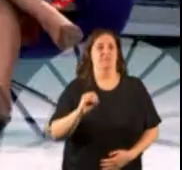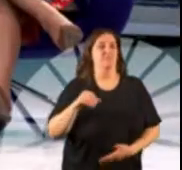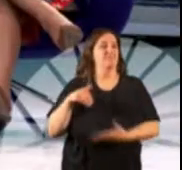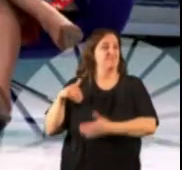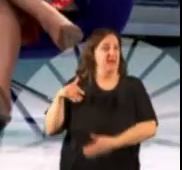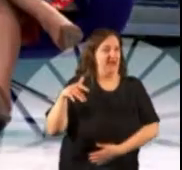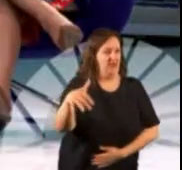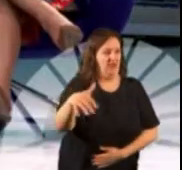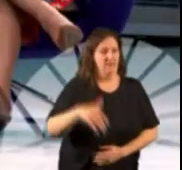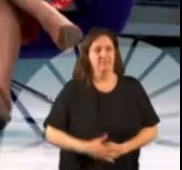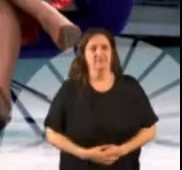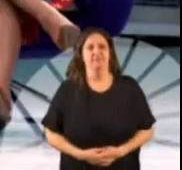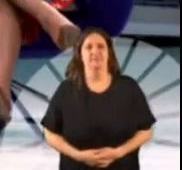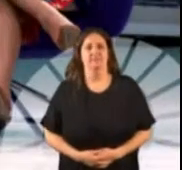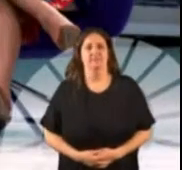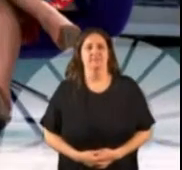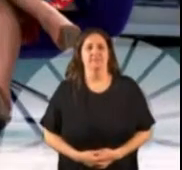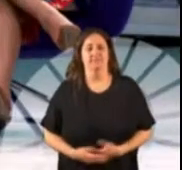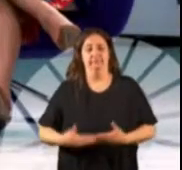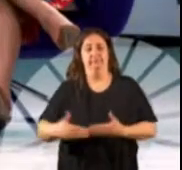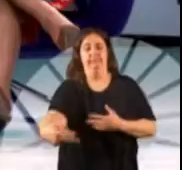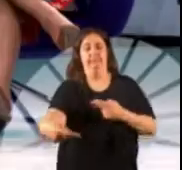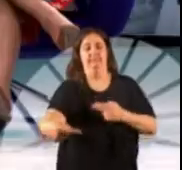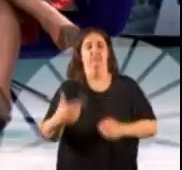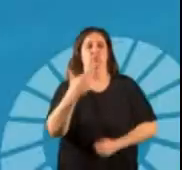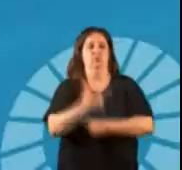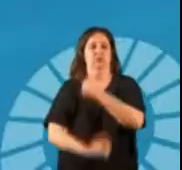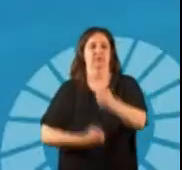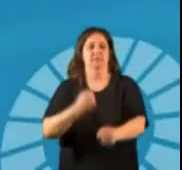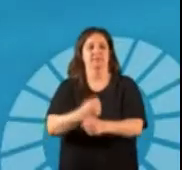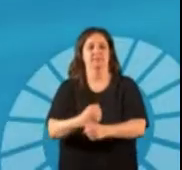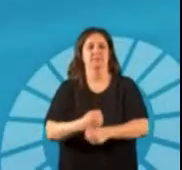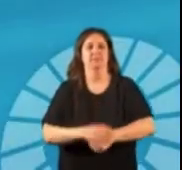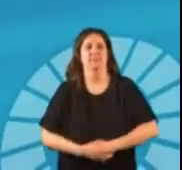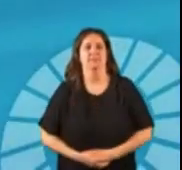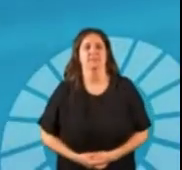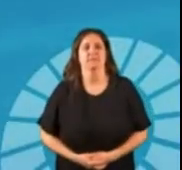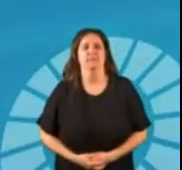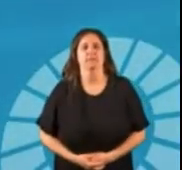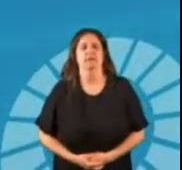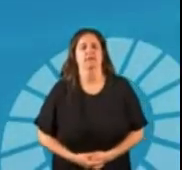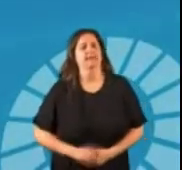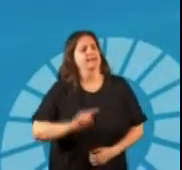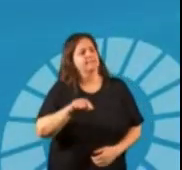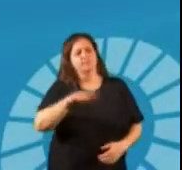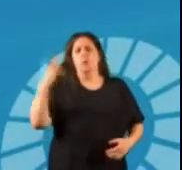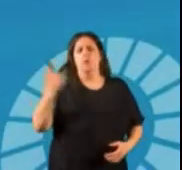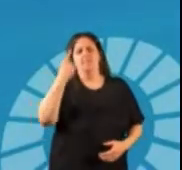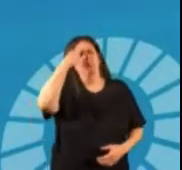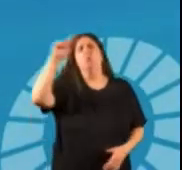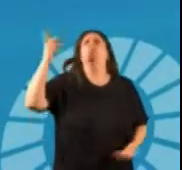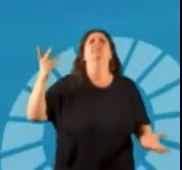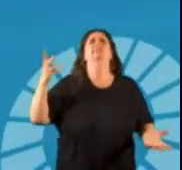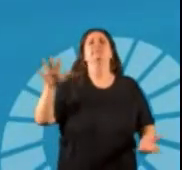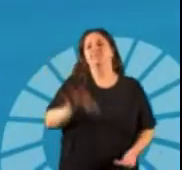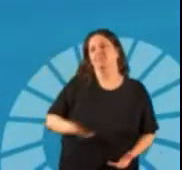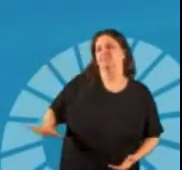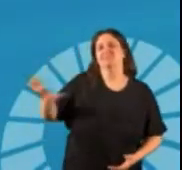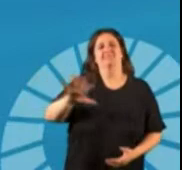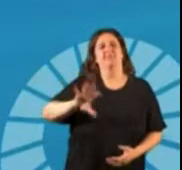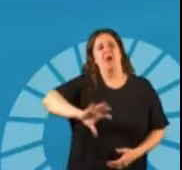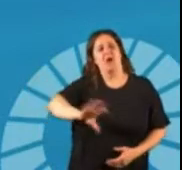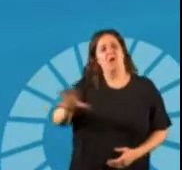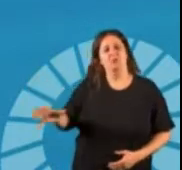countries. So in sum, this will allow the bank to reach $10 billion by 2023, adding